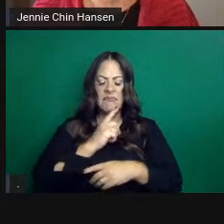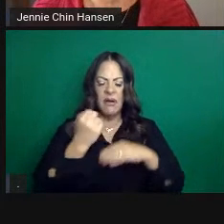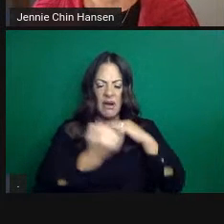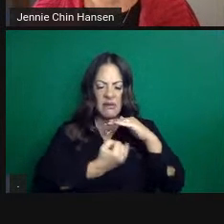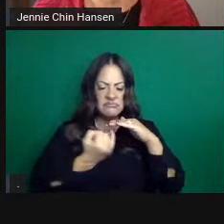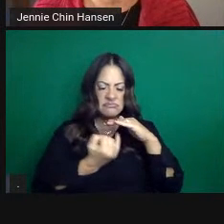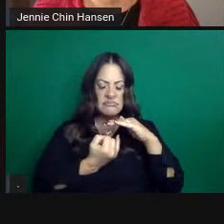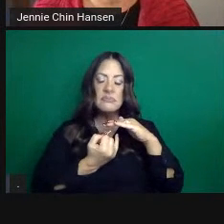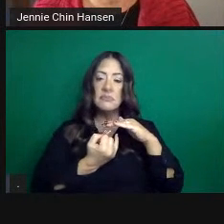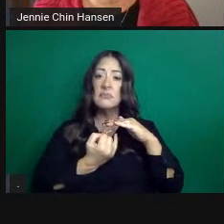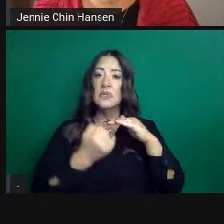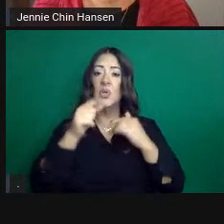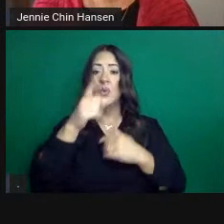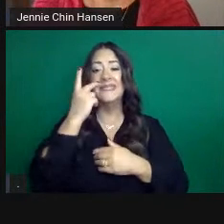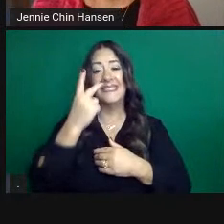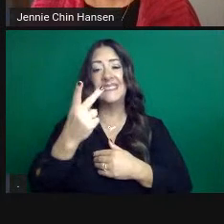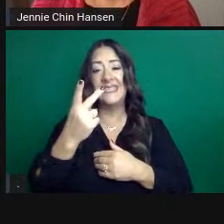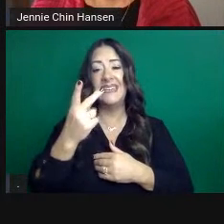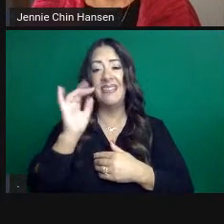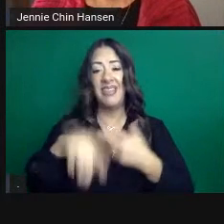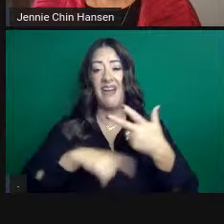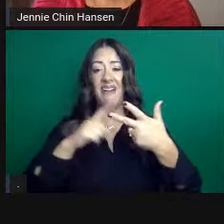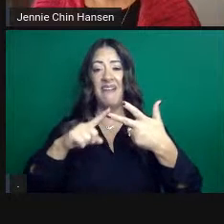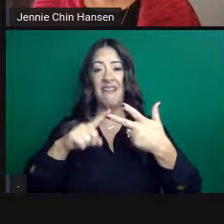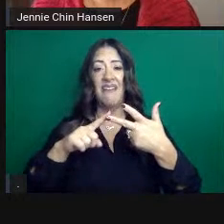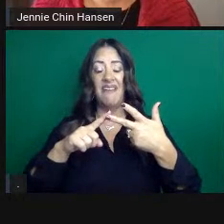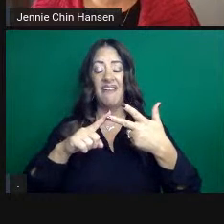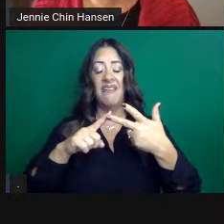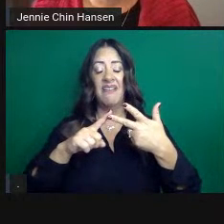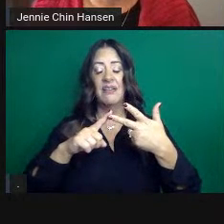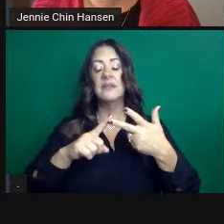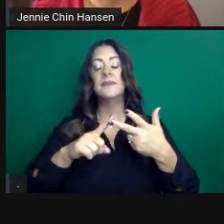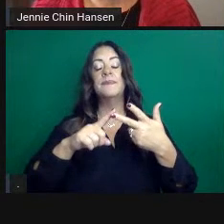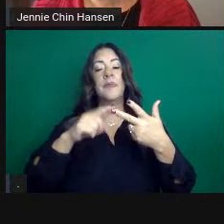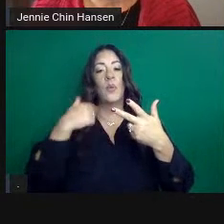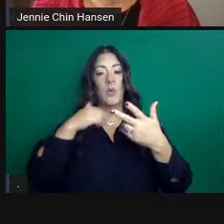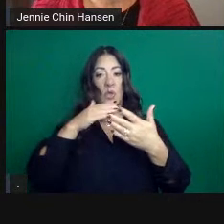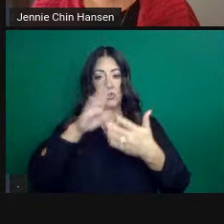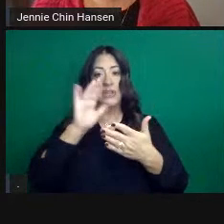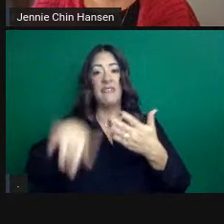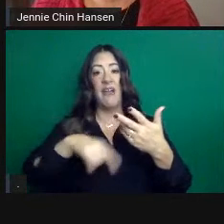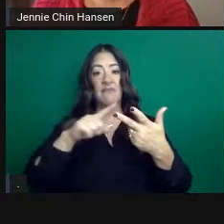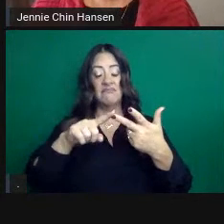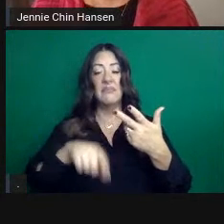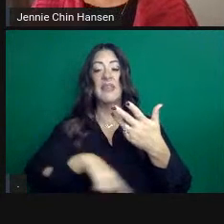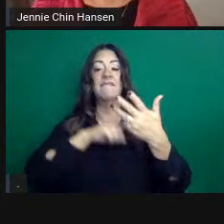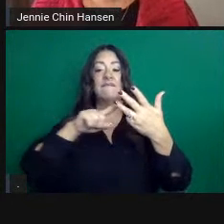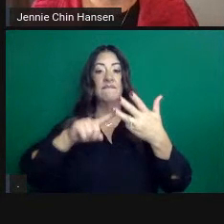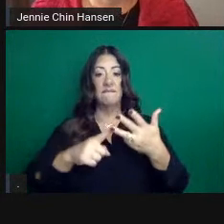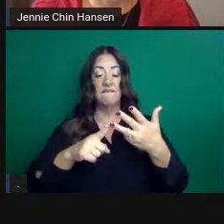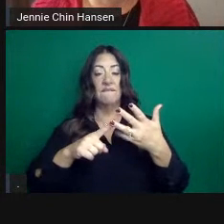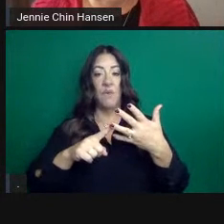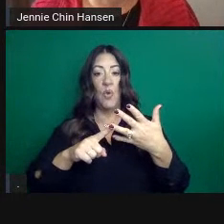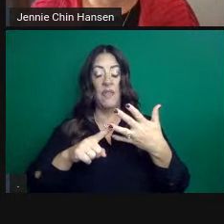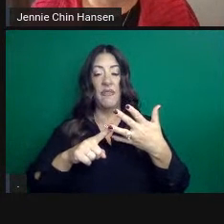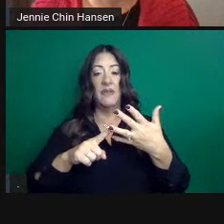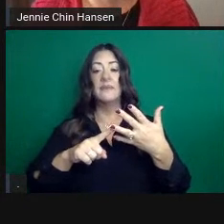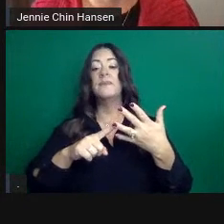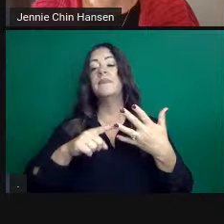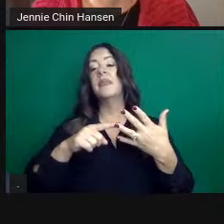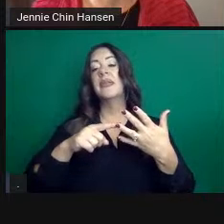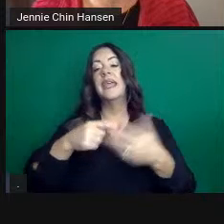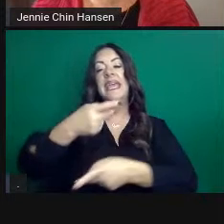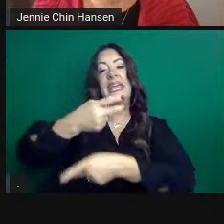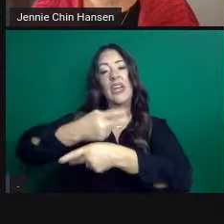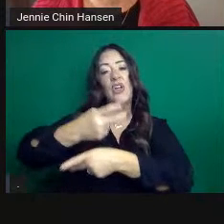that appear here. 4 is caregiving that works. There is probably hardly any among us